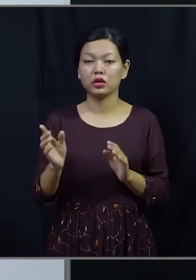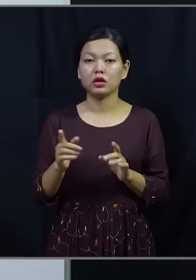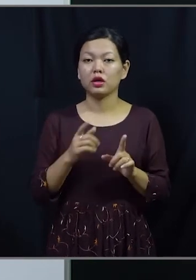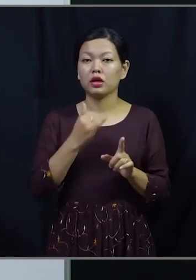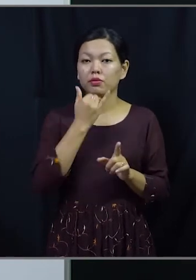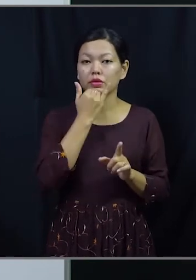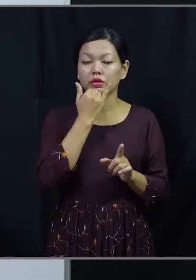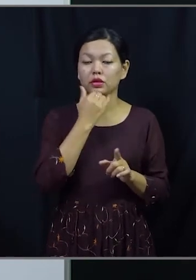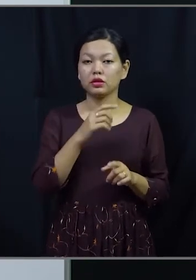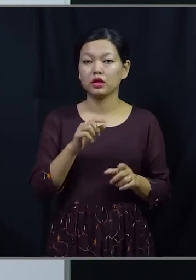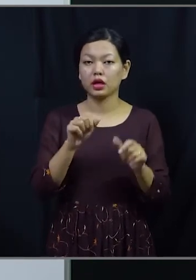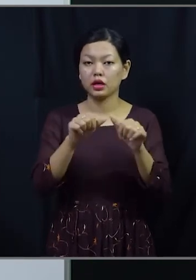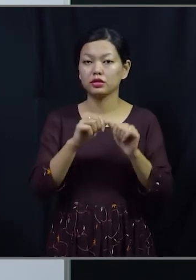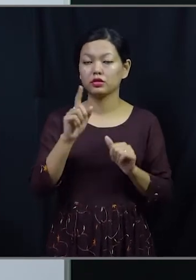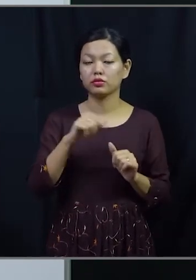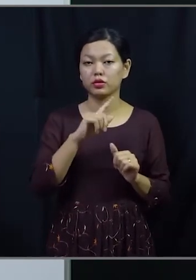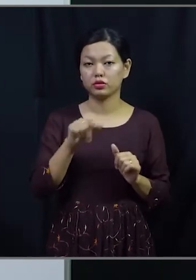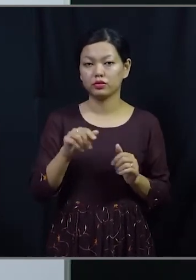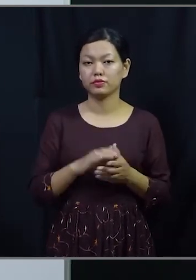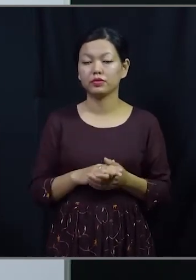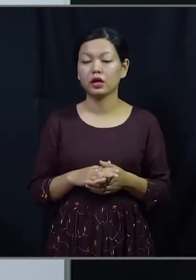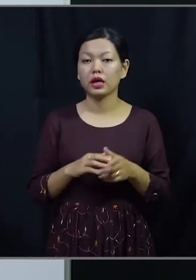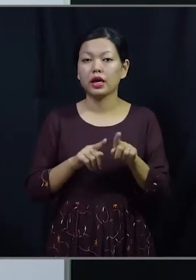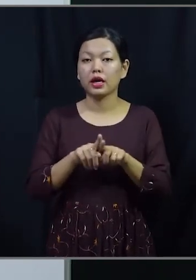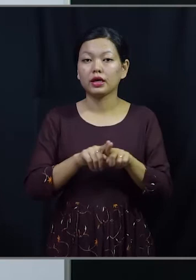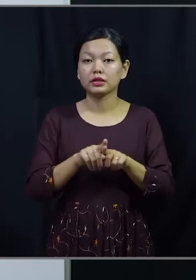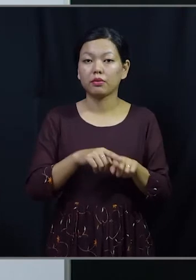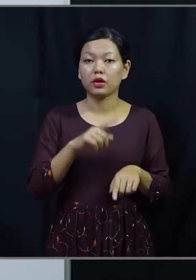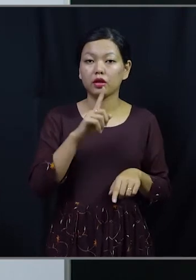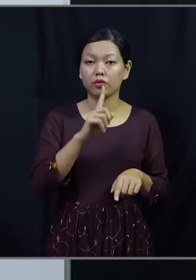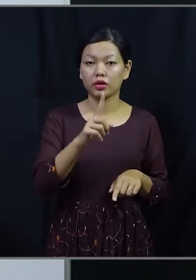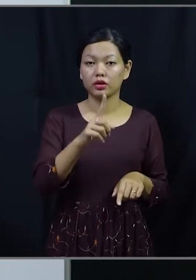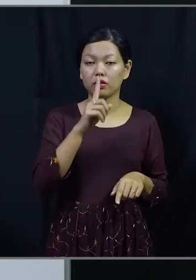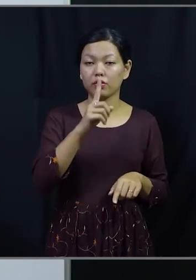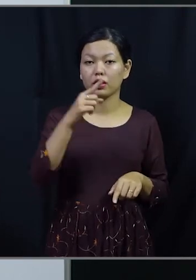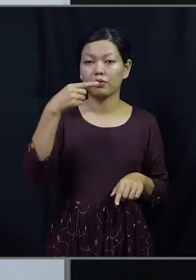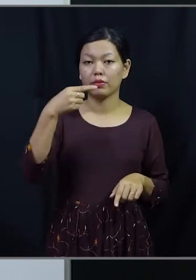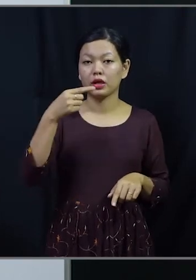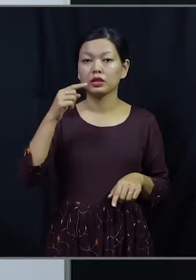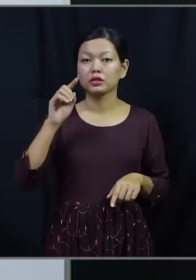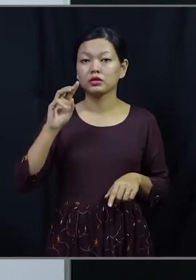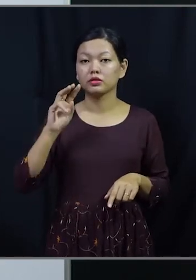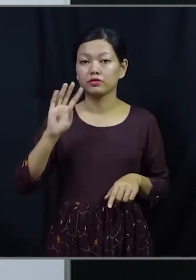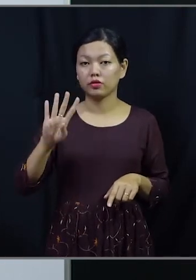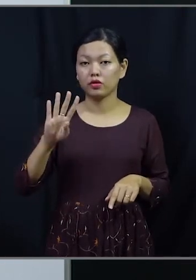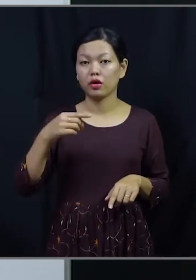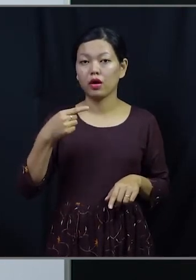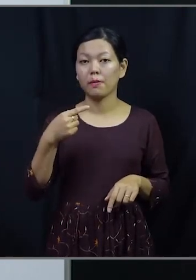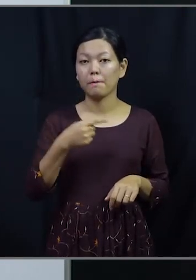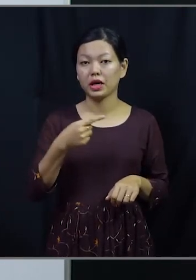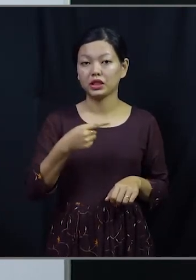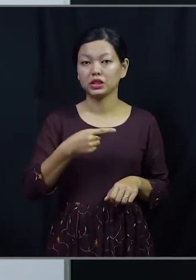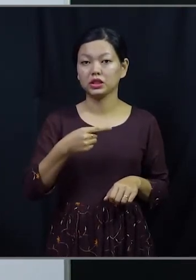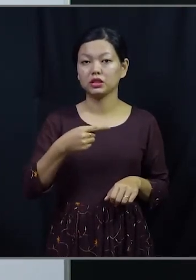y, what will become? Suppose if you take 1, then it will become 1 minus 4, that is minus root 3. This is not a real